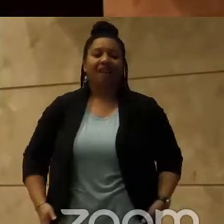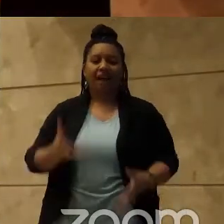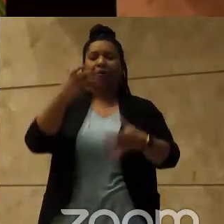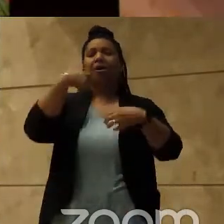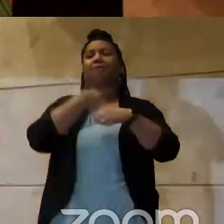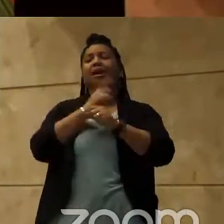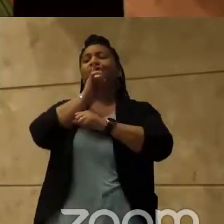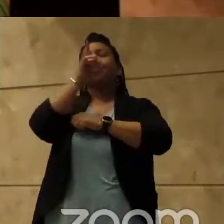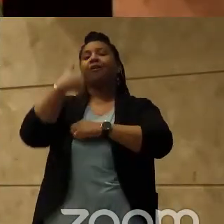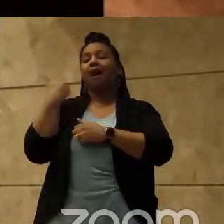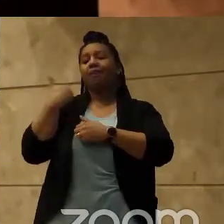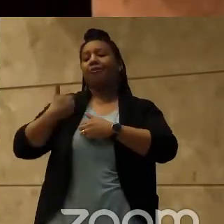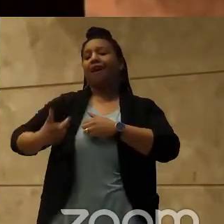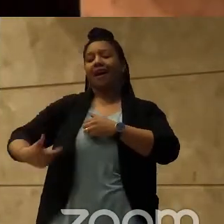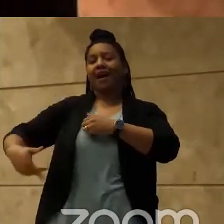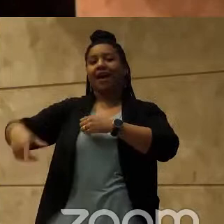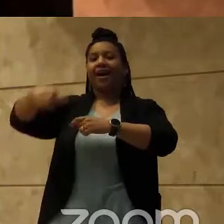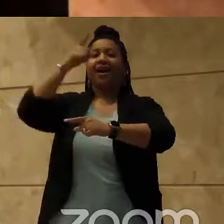I want to make so